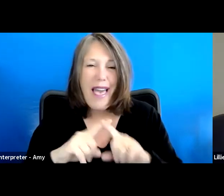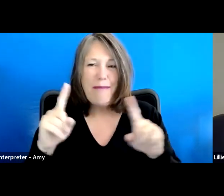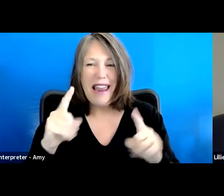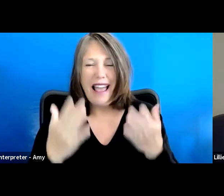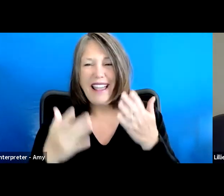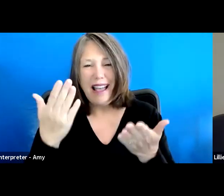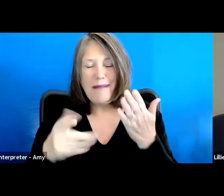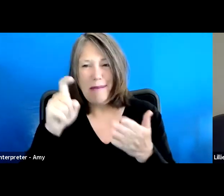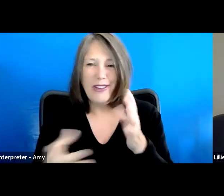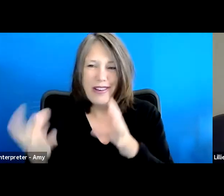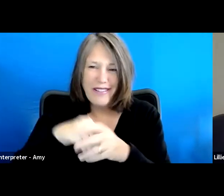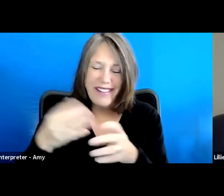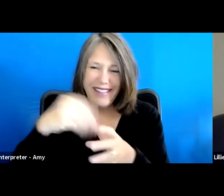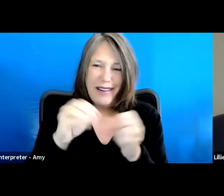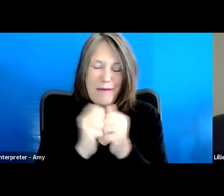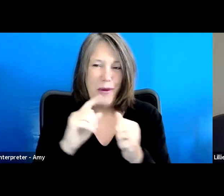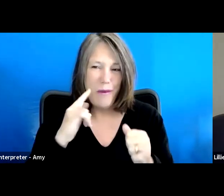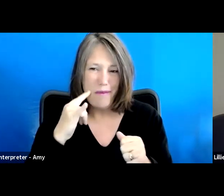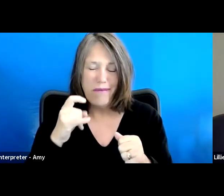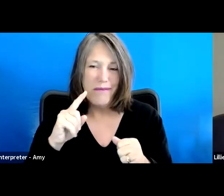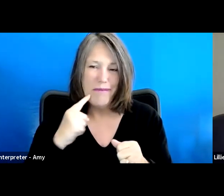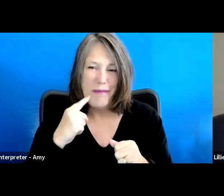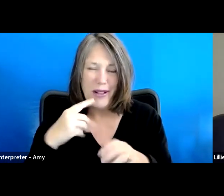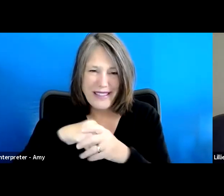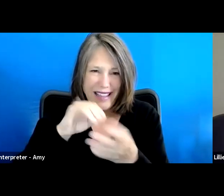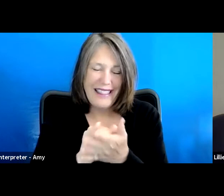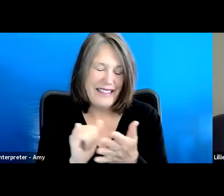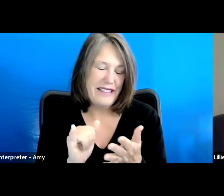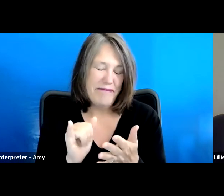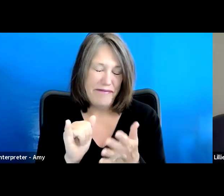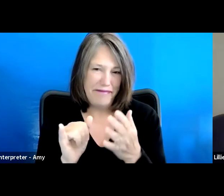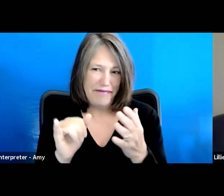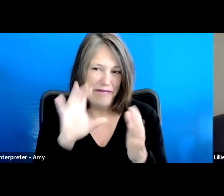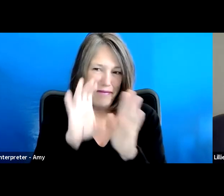pickles into this presentation, so my apologies.